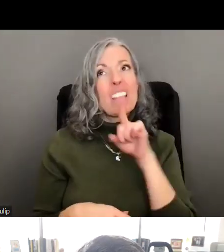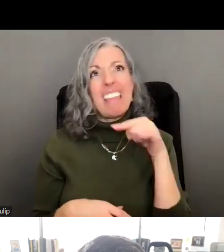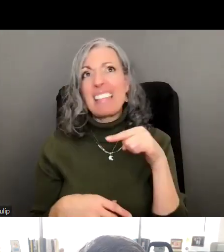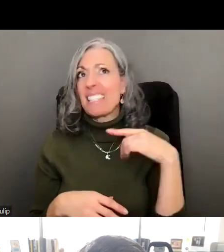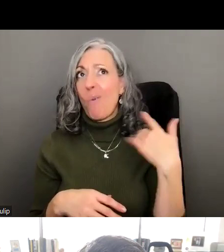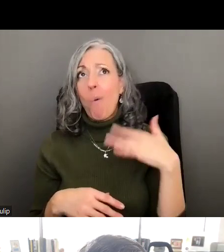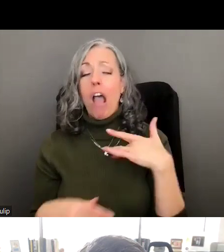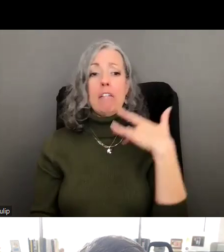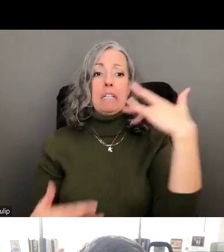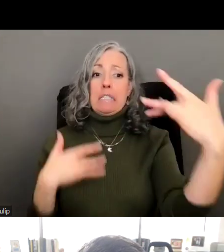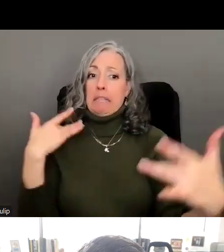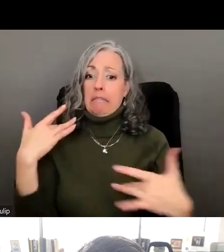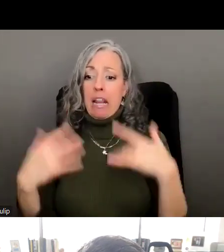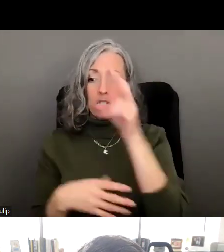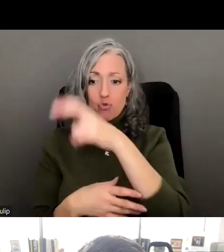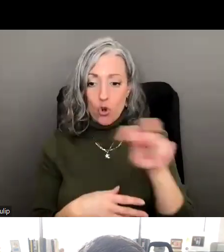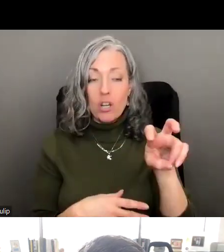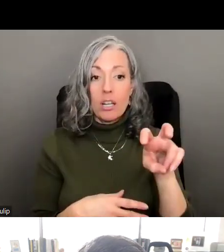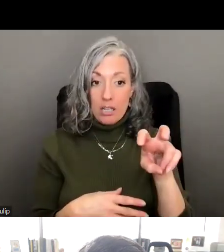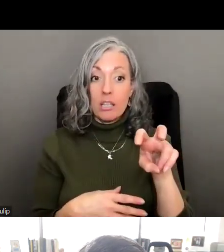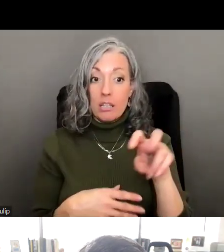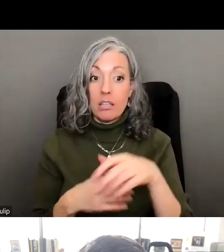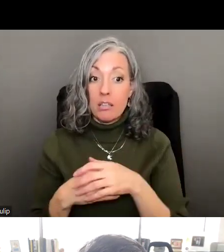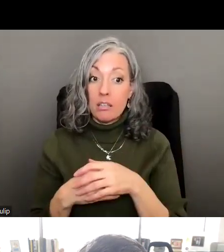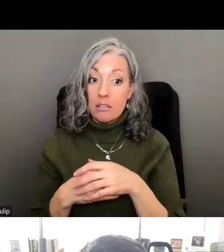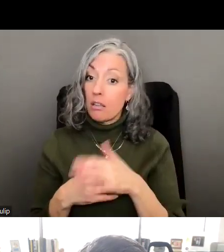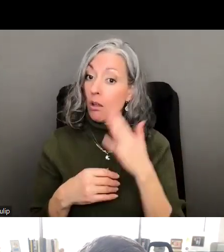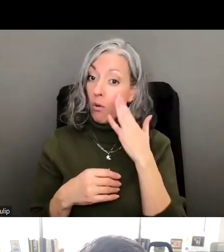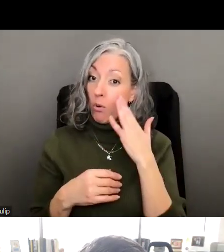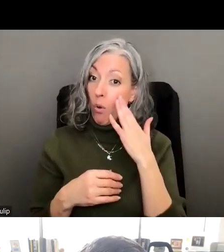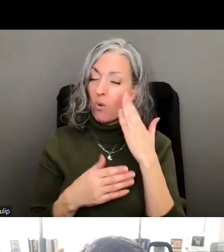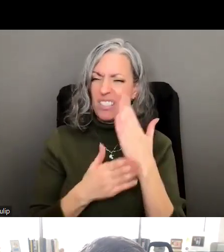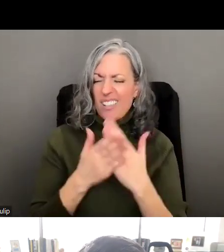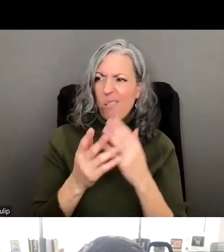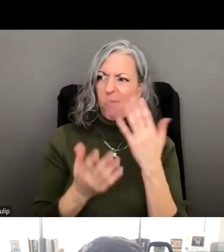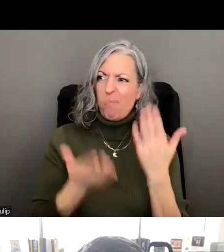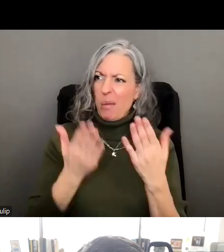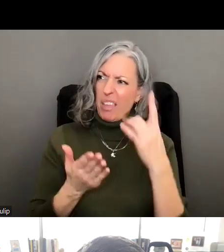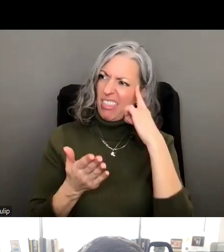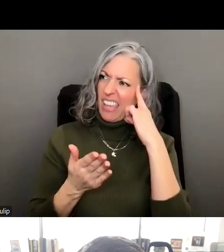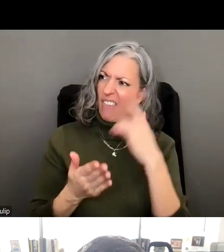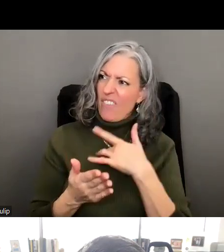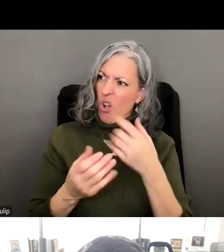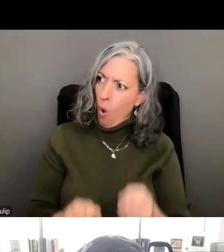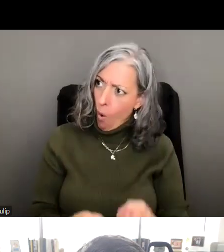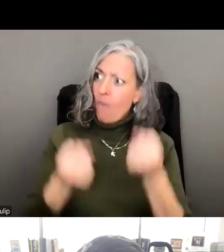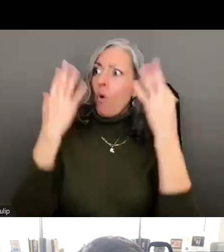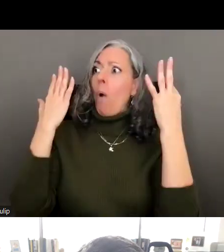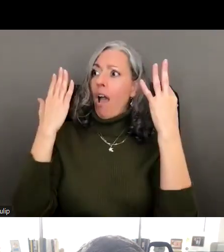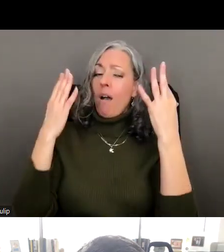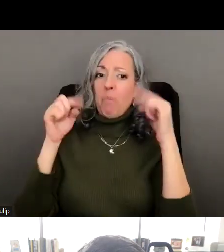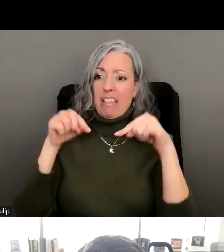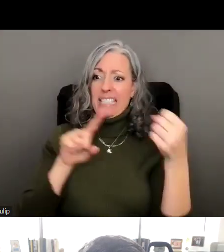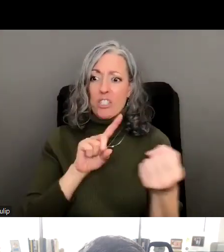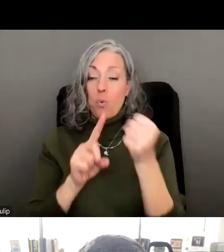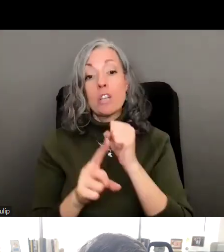exciting journey that we're along. And although, to some, this may be an overwhelming situation, this is